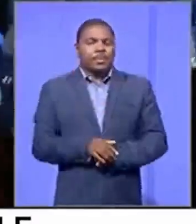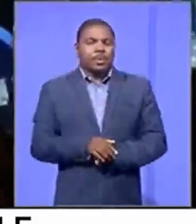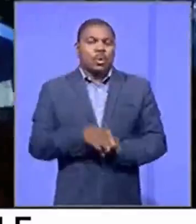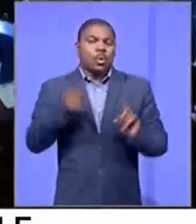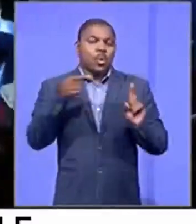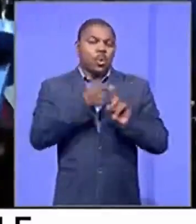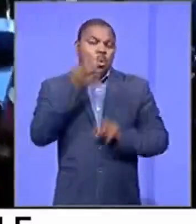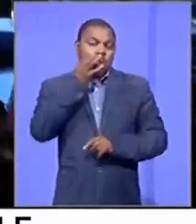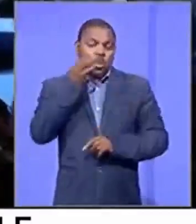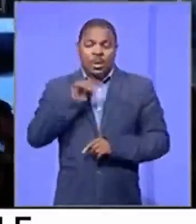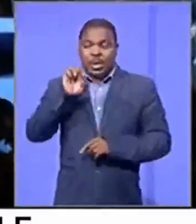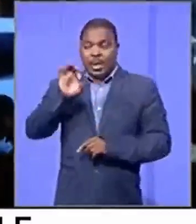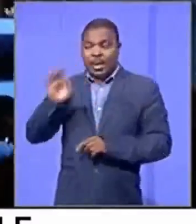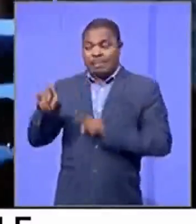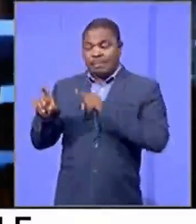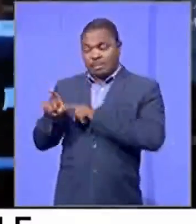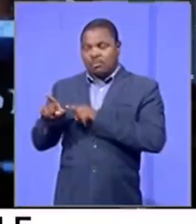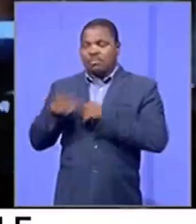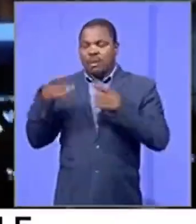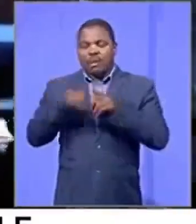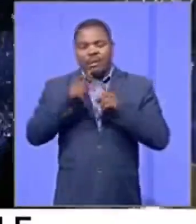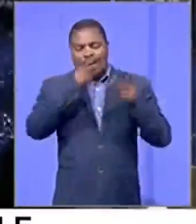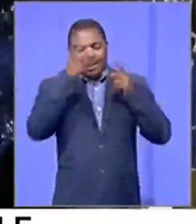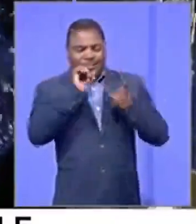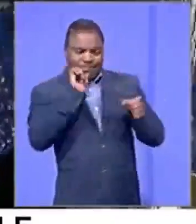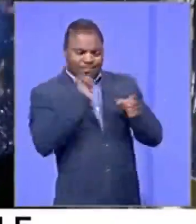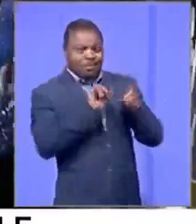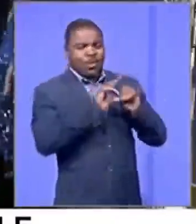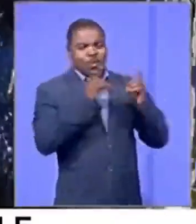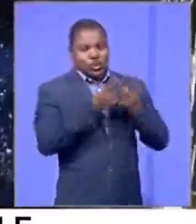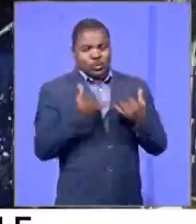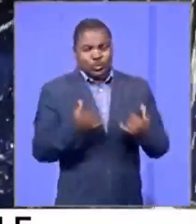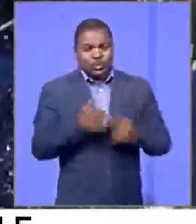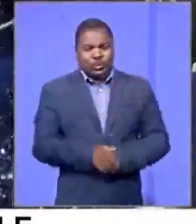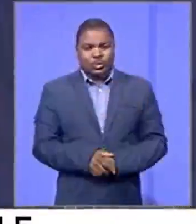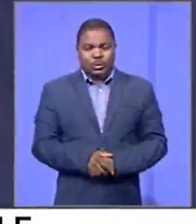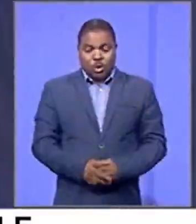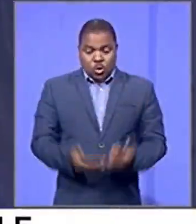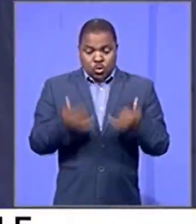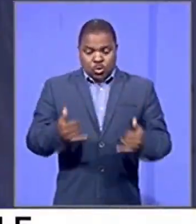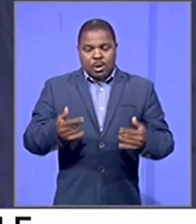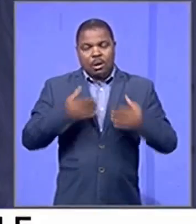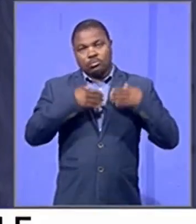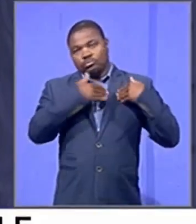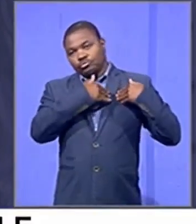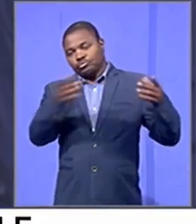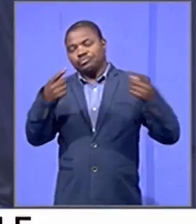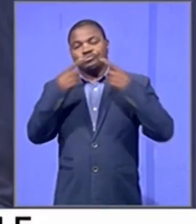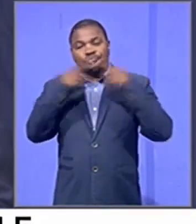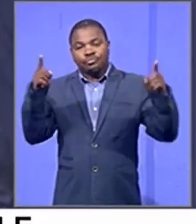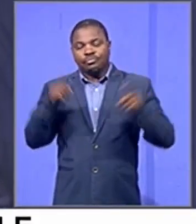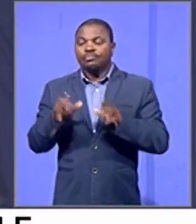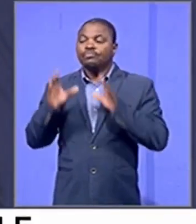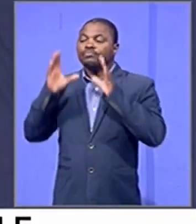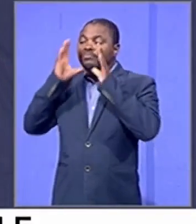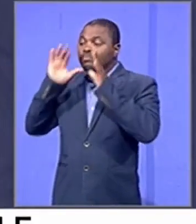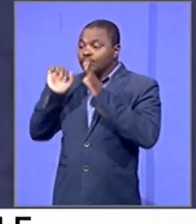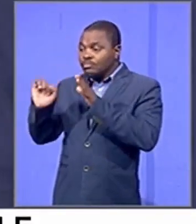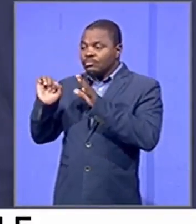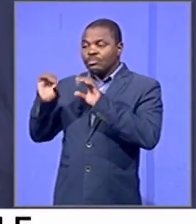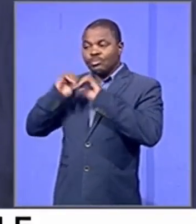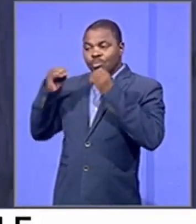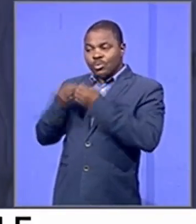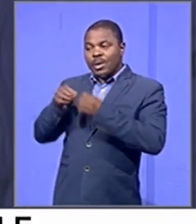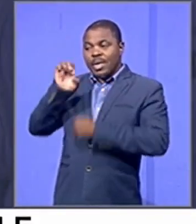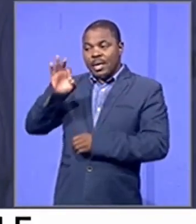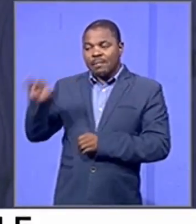hore EFF ke sera se ka sehlong sa mokga wa habo. Today, I publicly declare Julius Malema's EFF to be